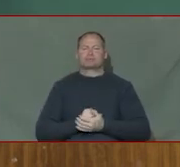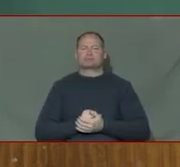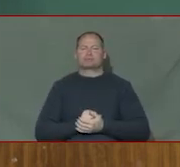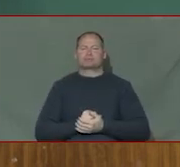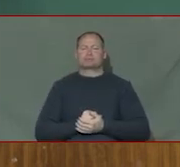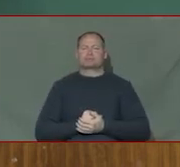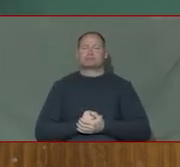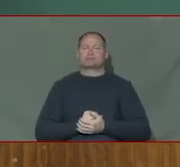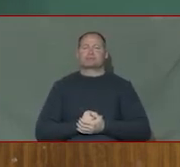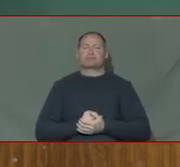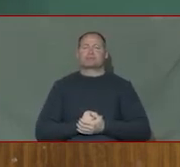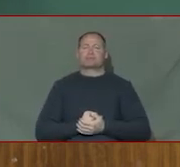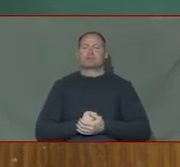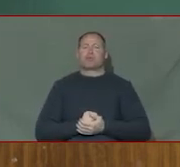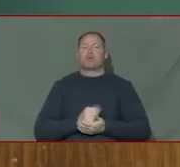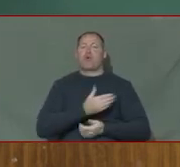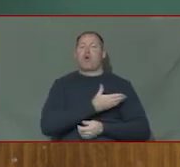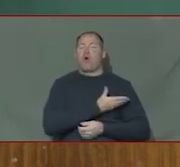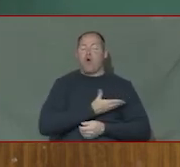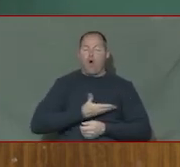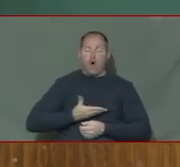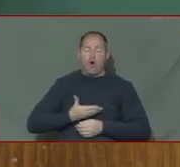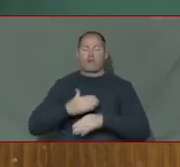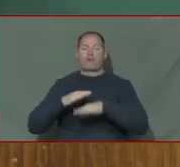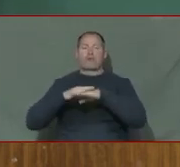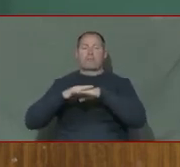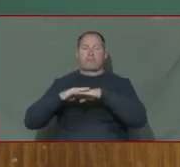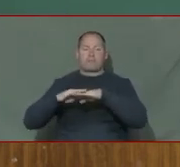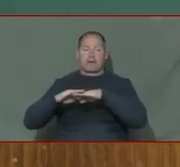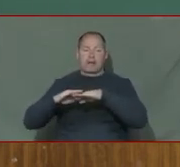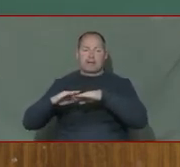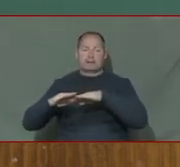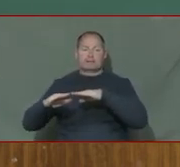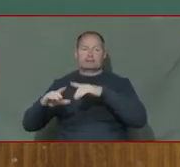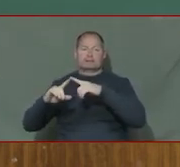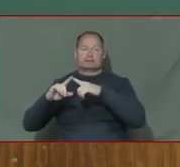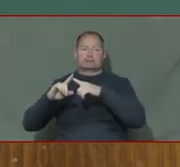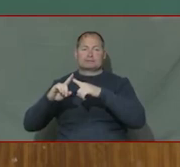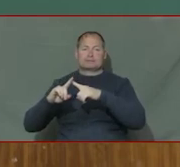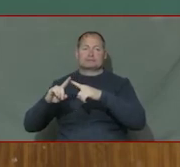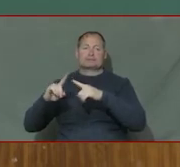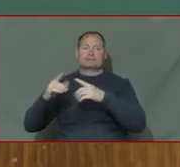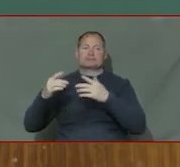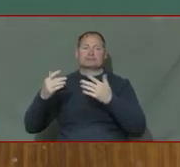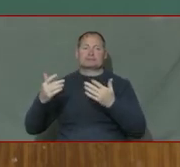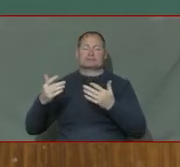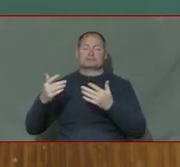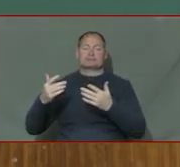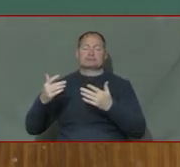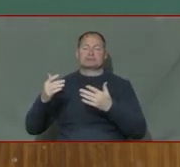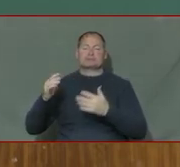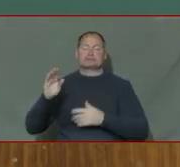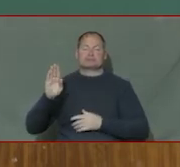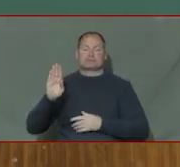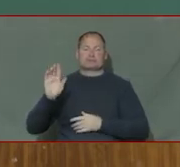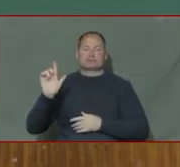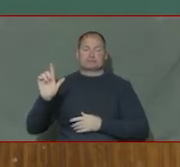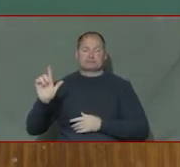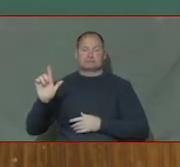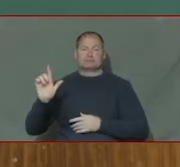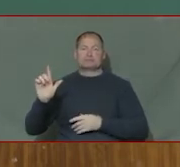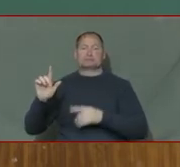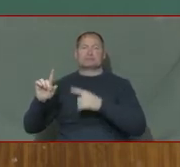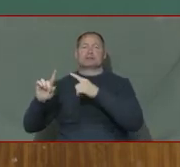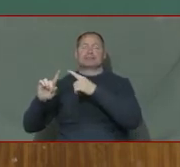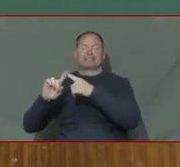base times perpendicular height times h, where this here is h, this here is the base, and